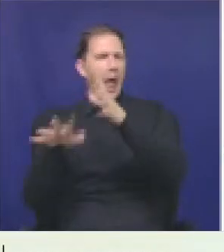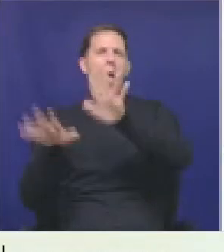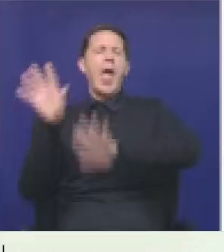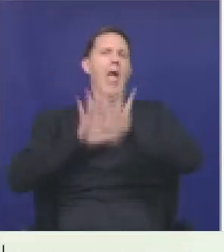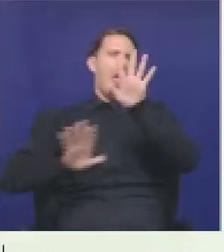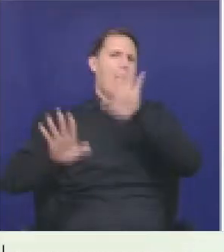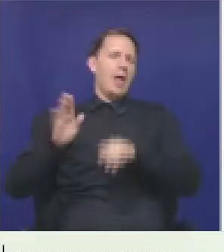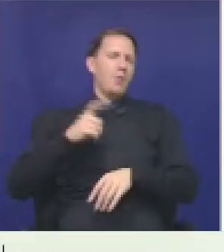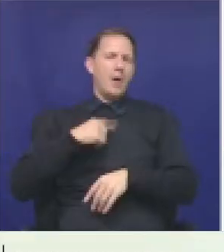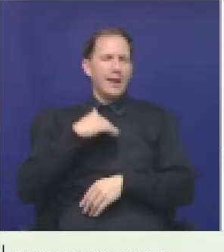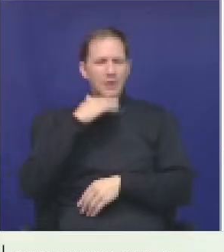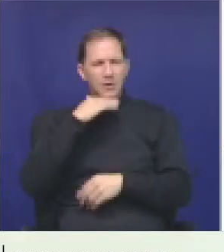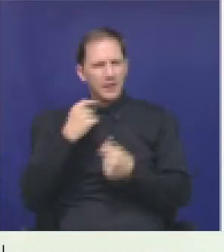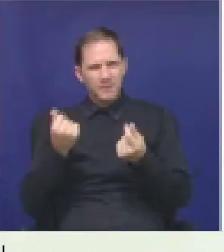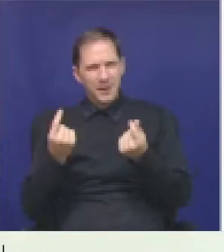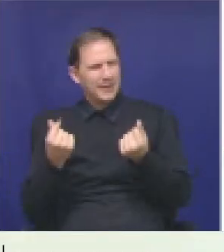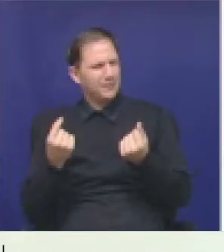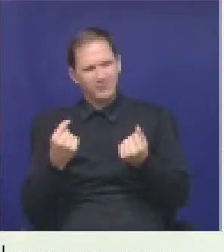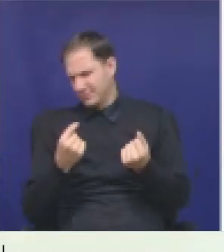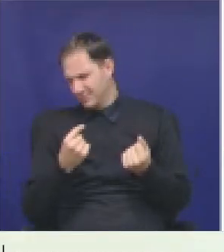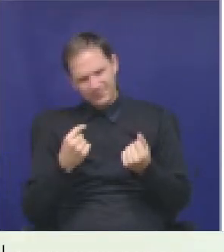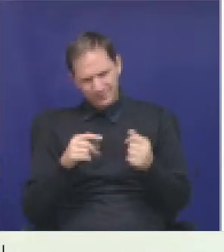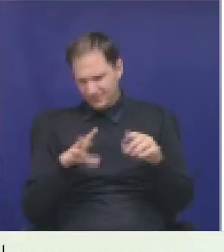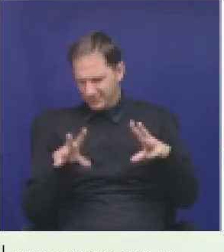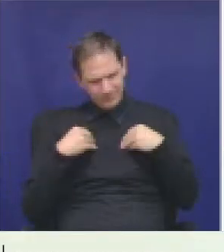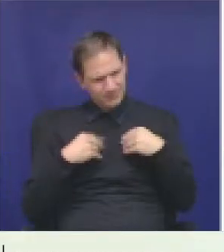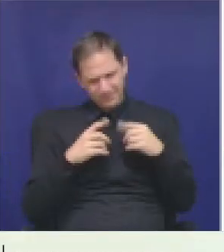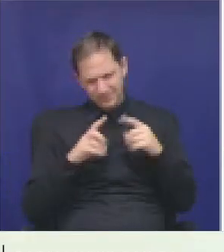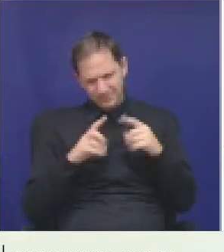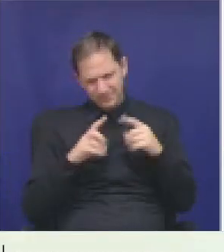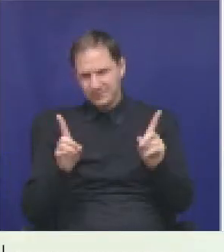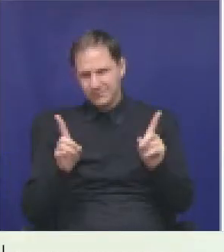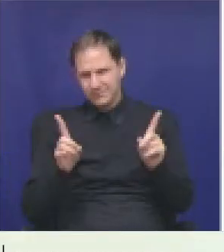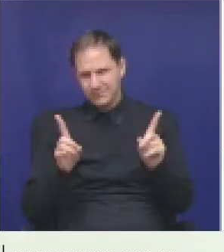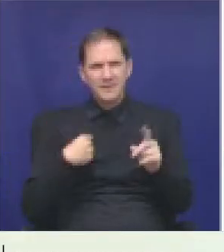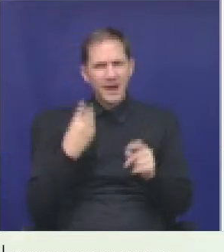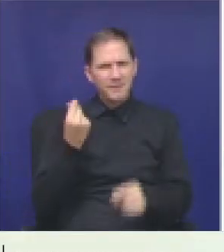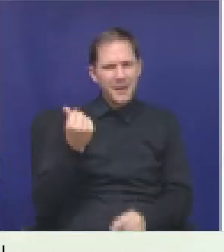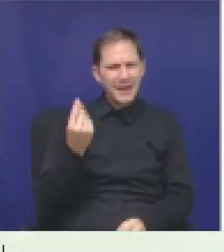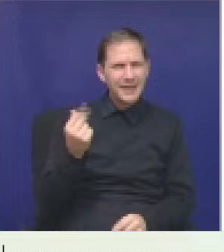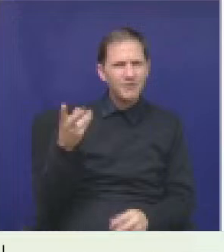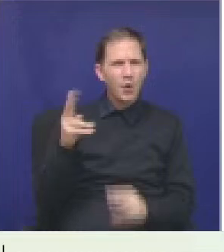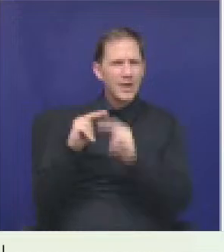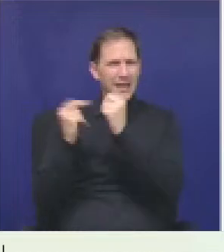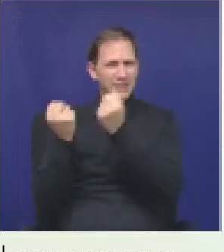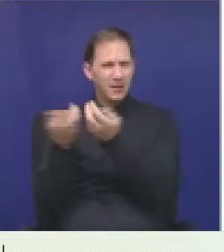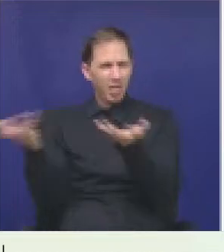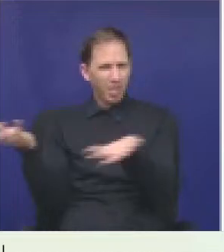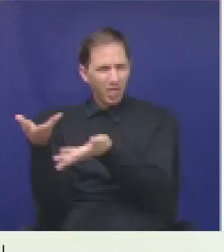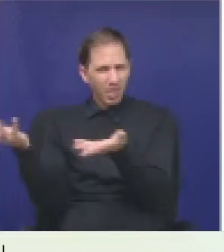Because if we have money to fund a national talk shop,